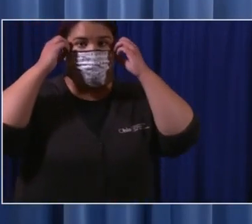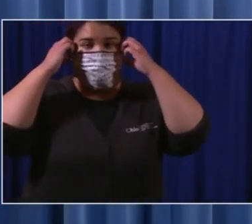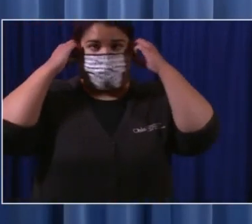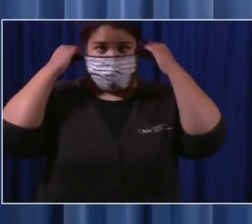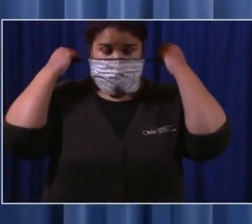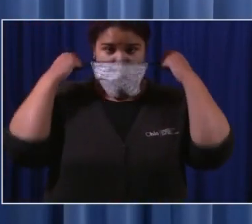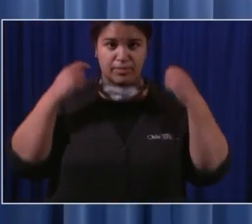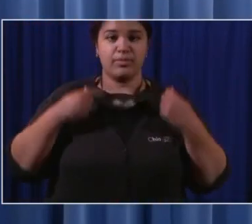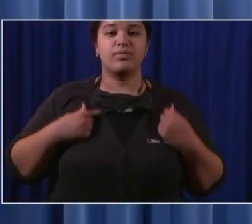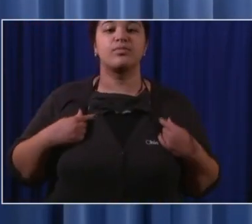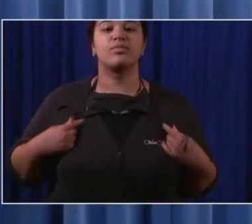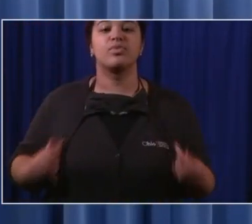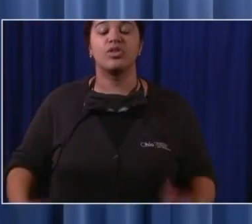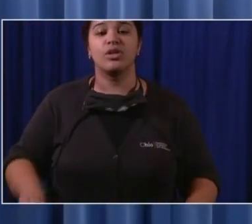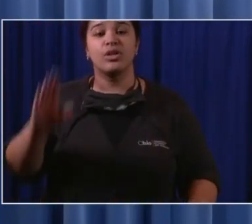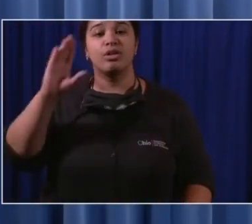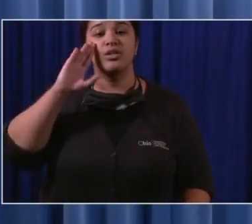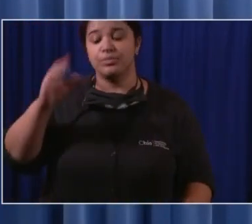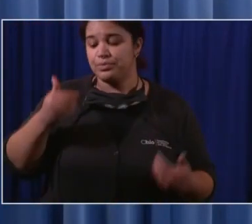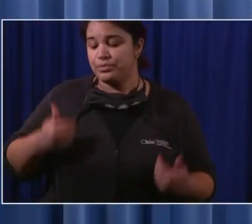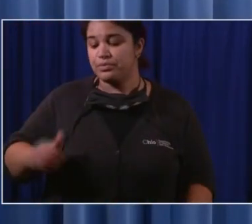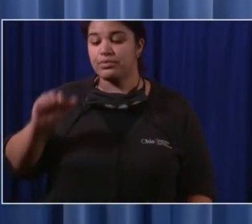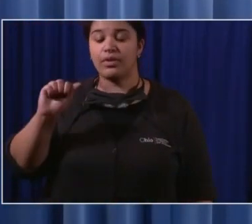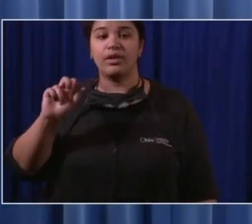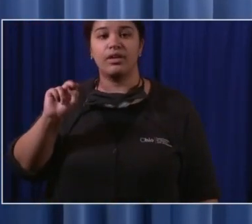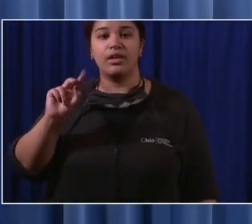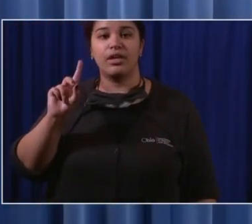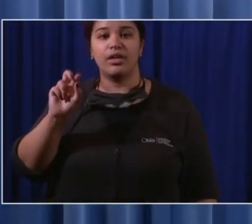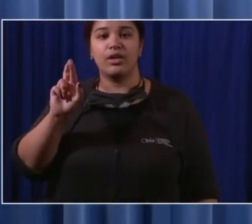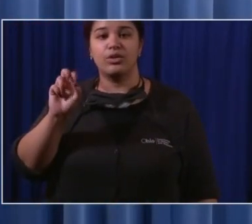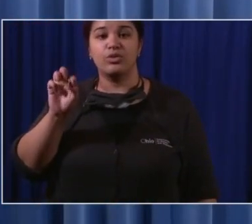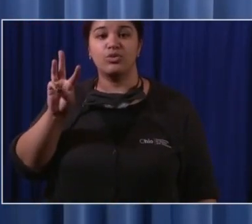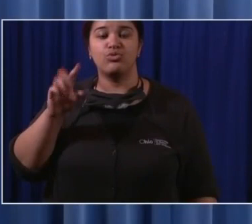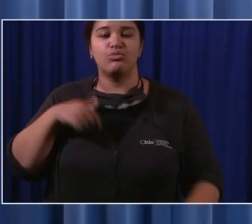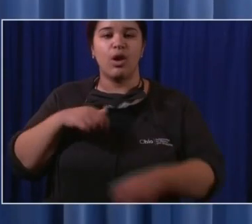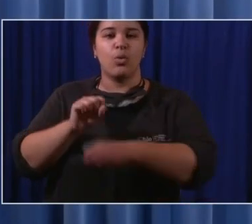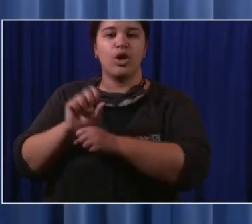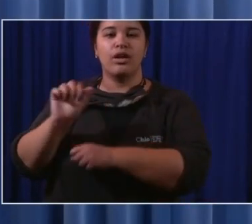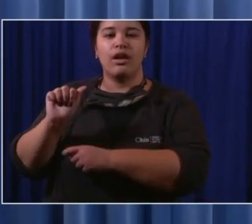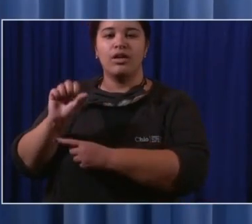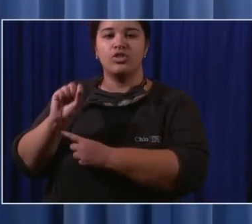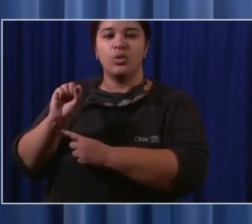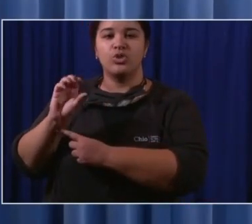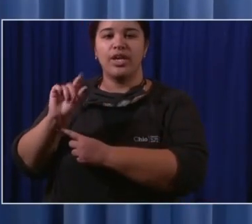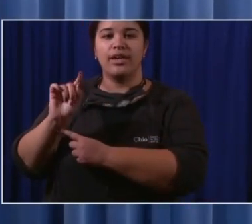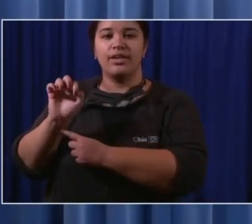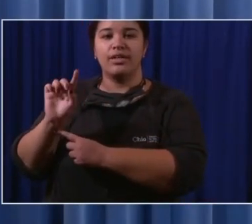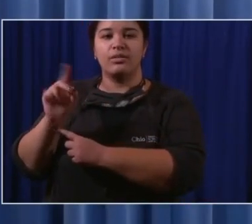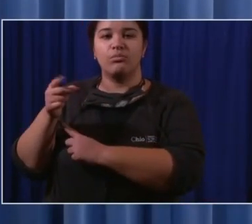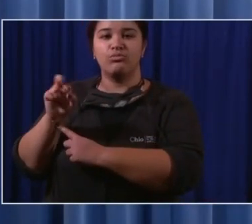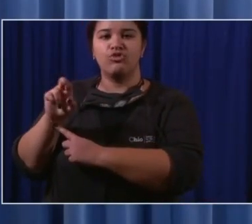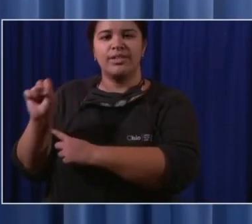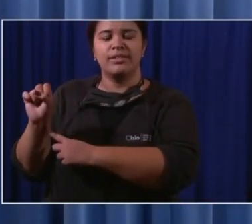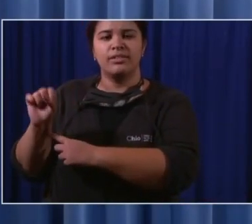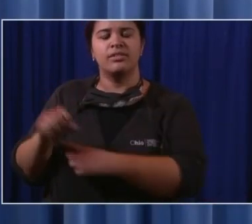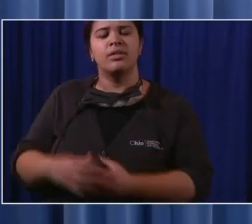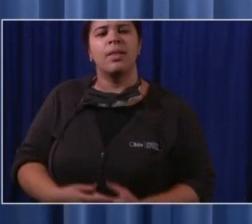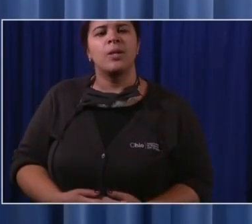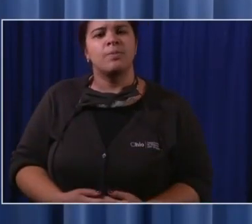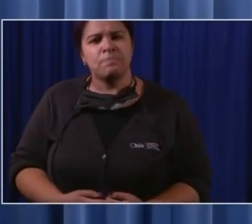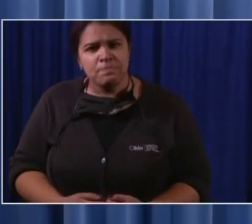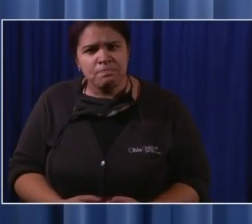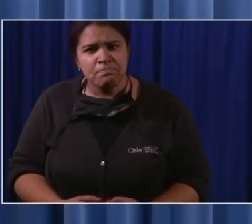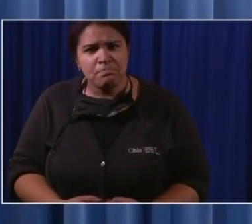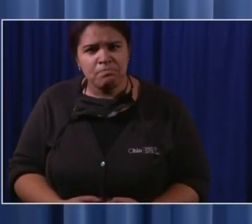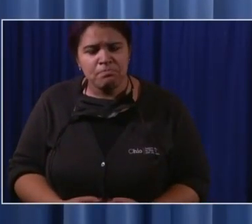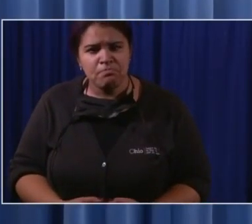Hi, Governor. Andrew Welsh-Huggins with the Associated Press. Governor, why shouldn't you have